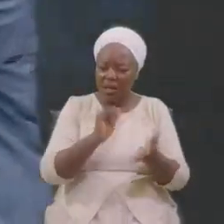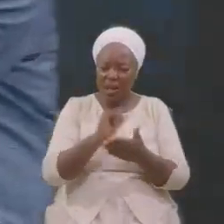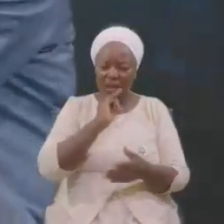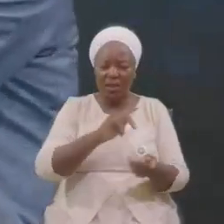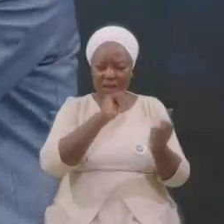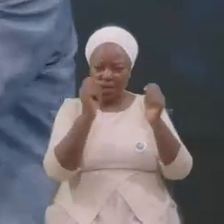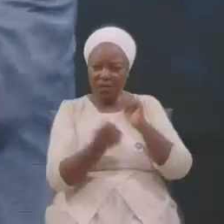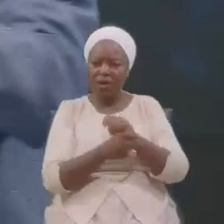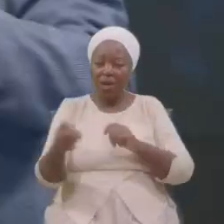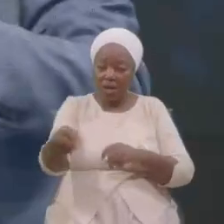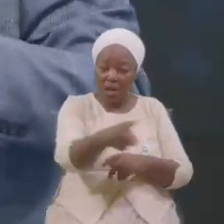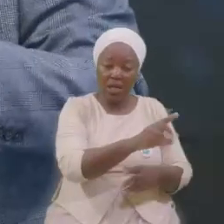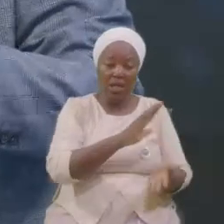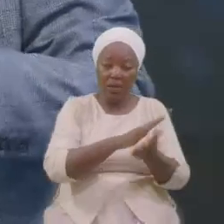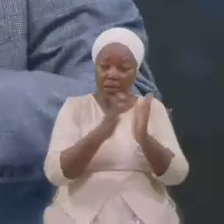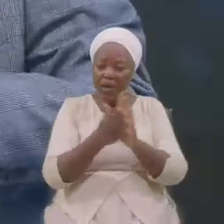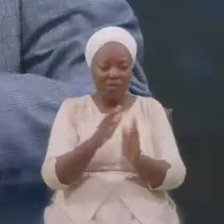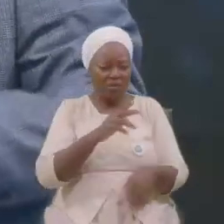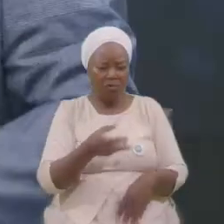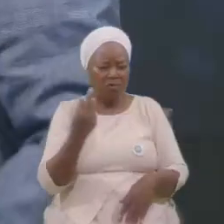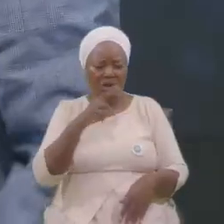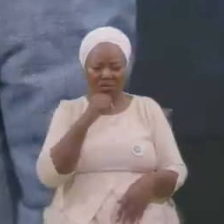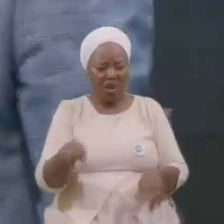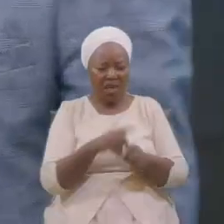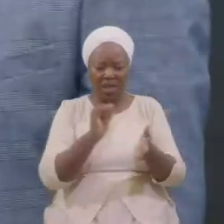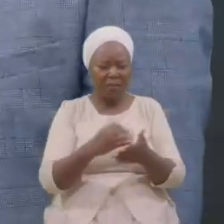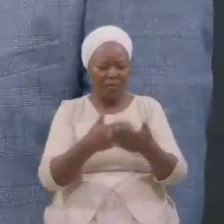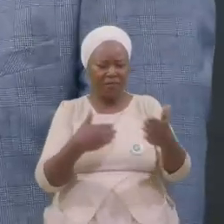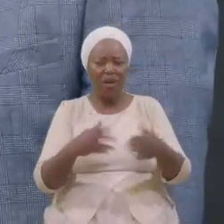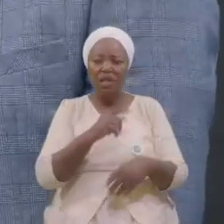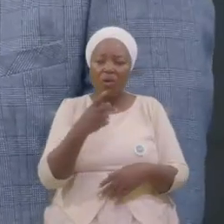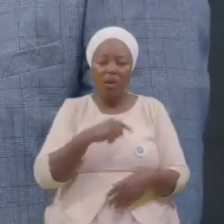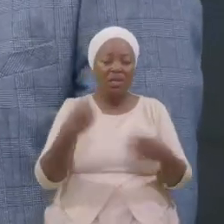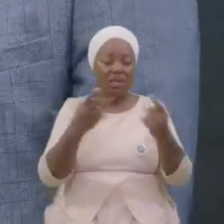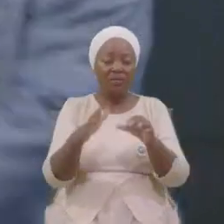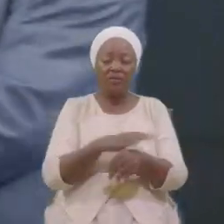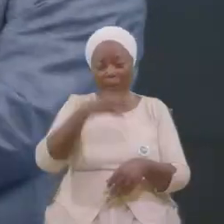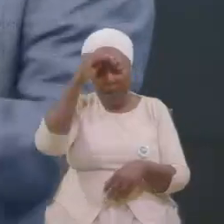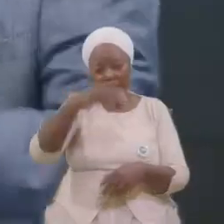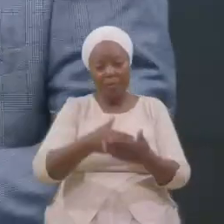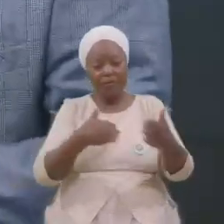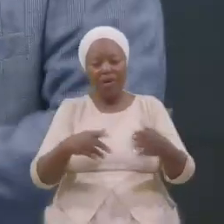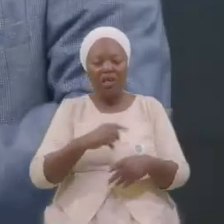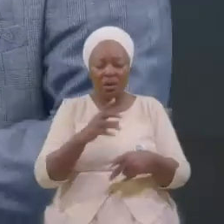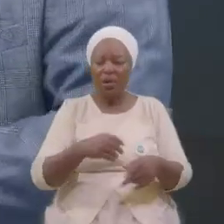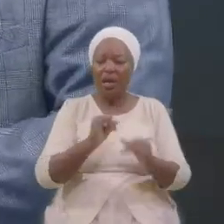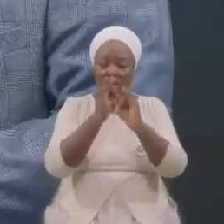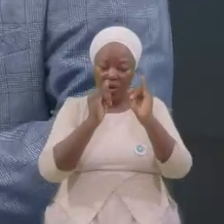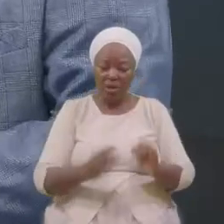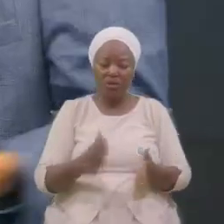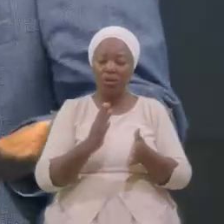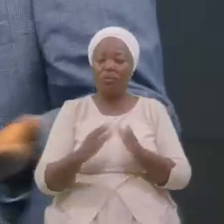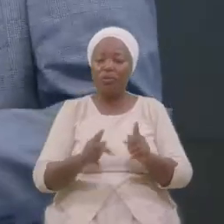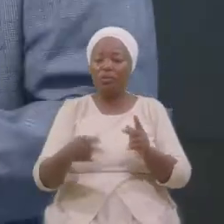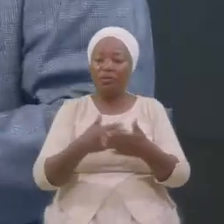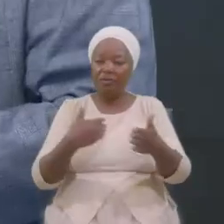He became, they were not like that before. They were sinful before. They were idolatrous before.